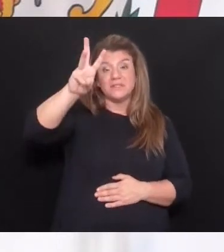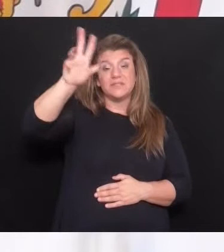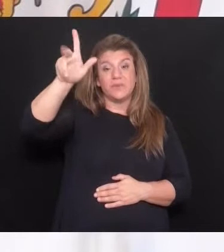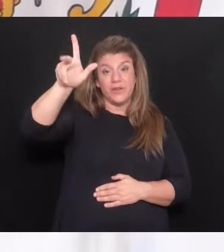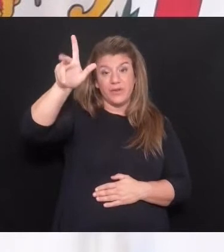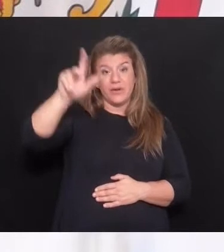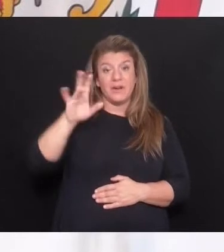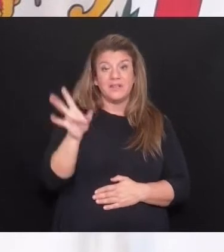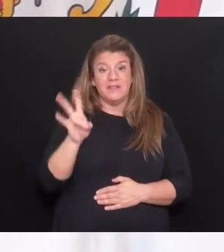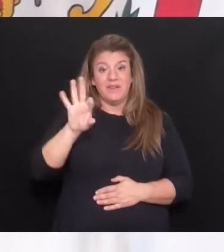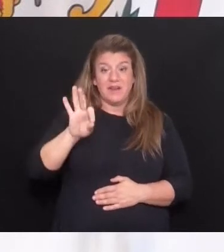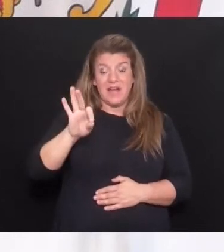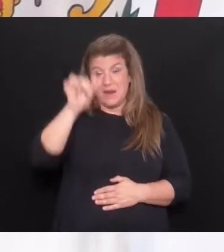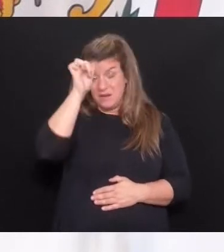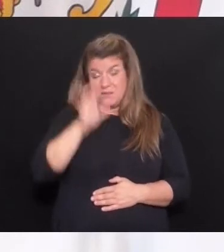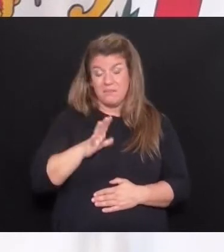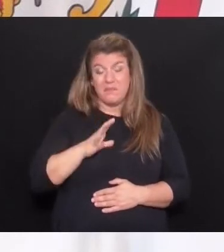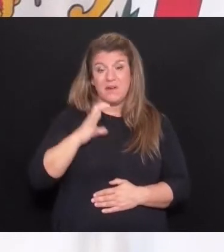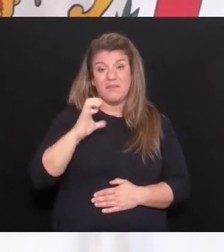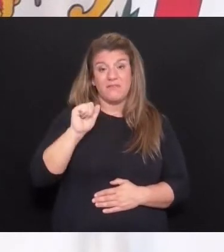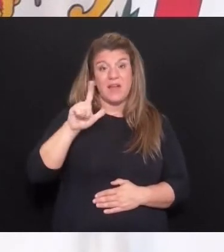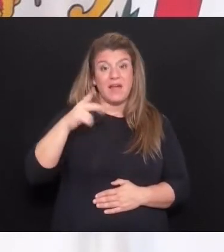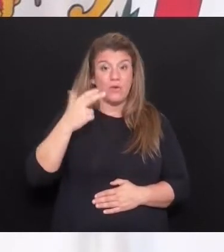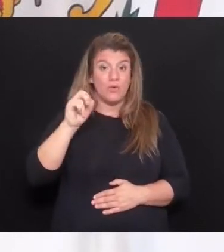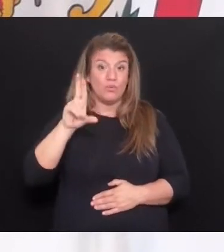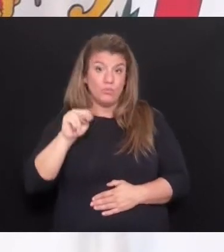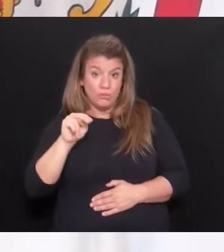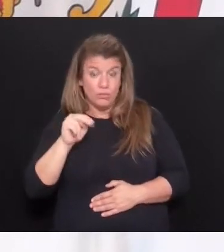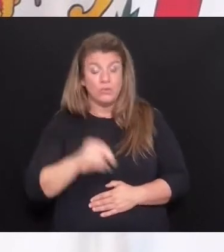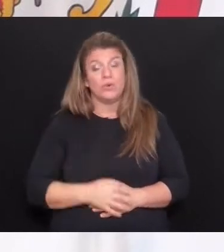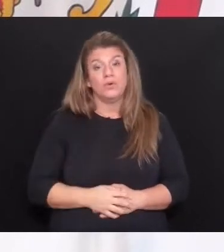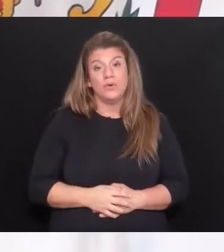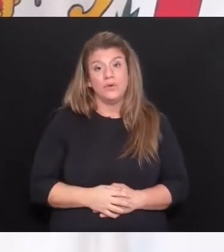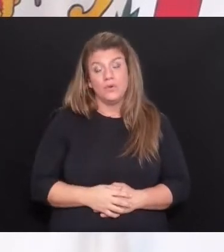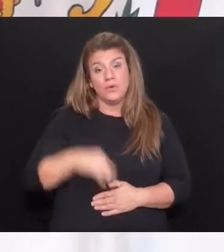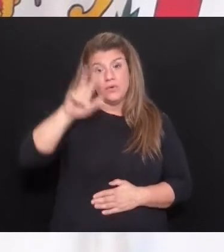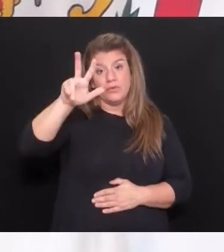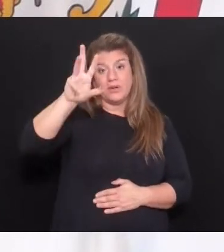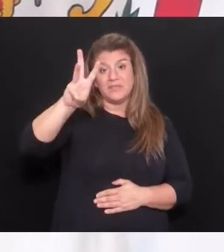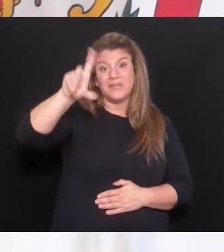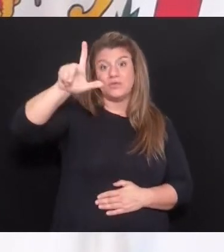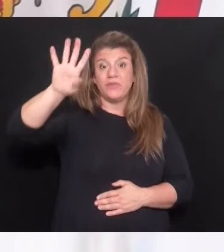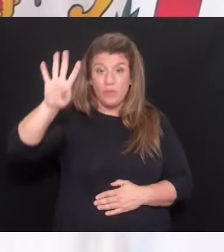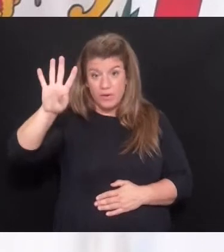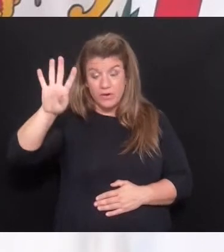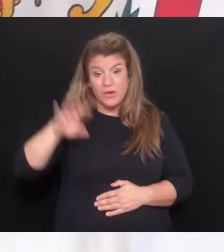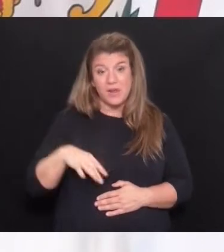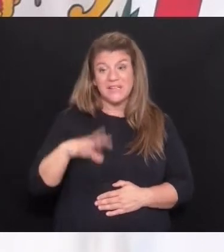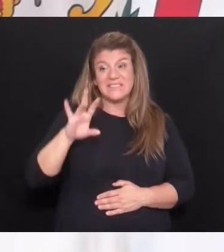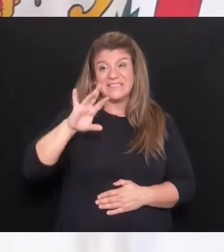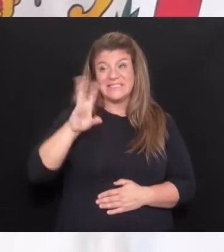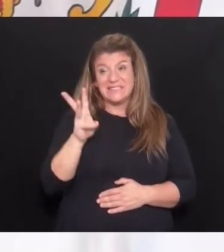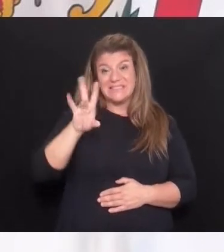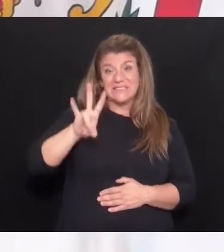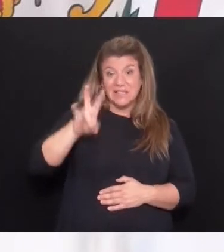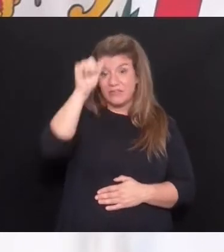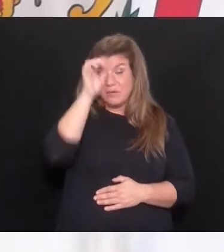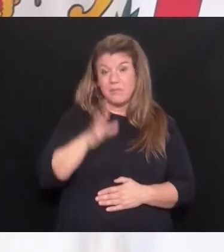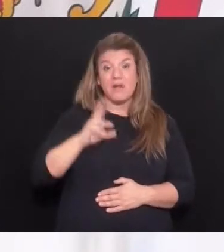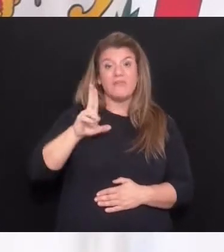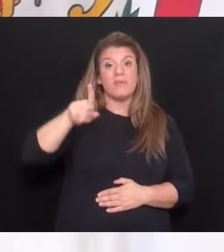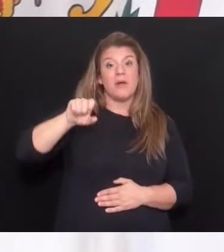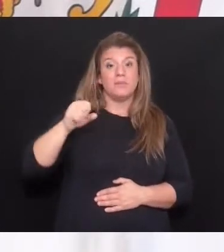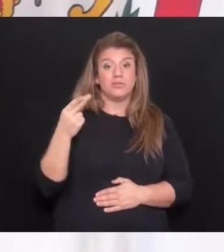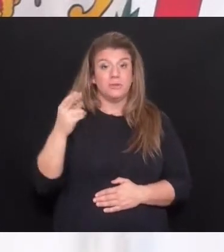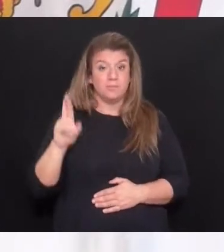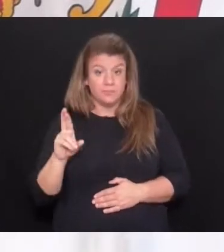death, a 79-year-old male from Calhoun County. The 3,624th death, a 67-year-old male from Upshur